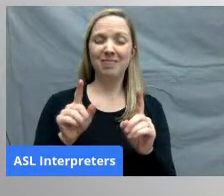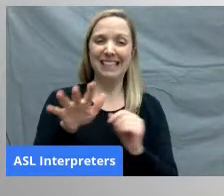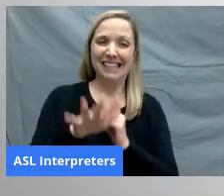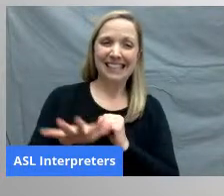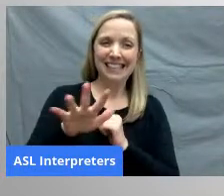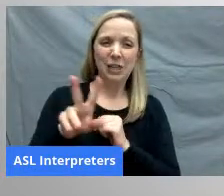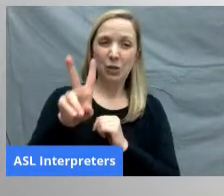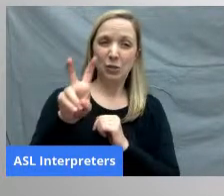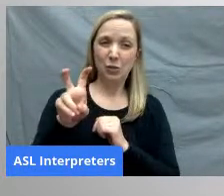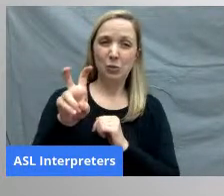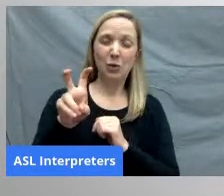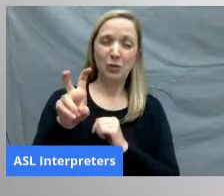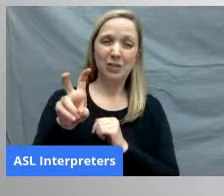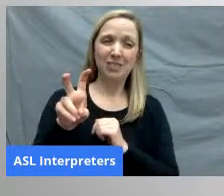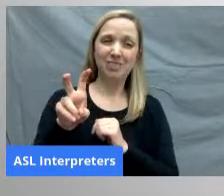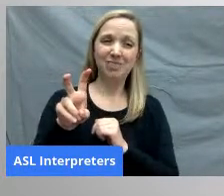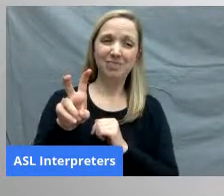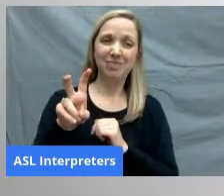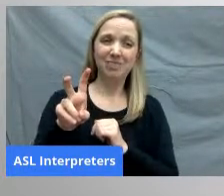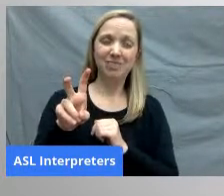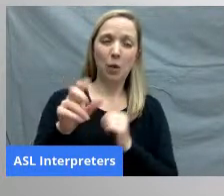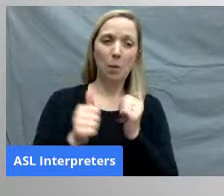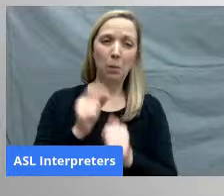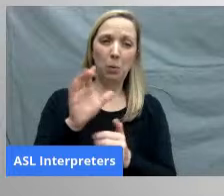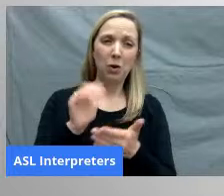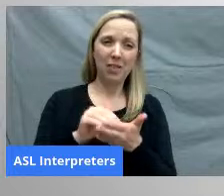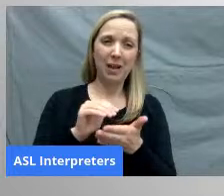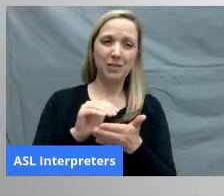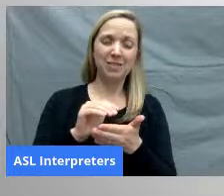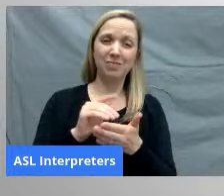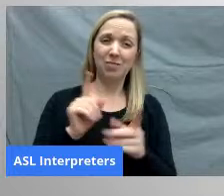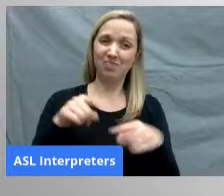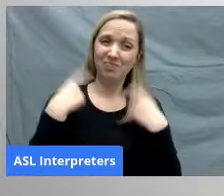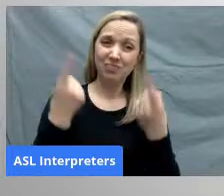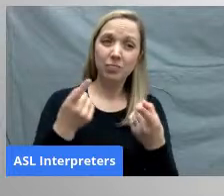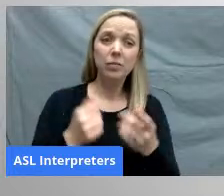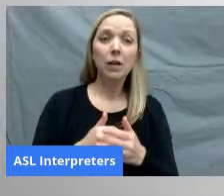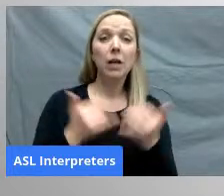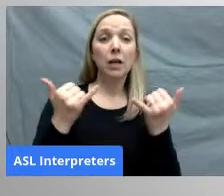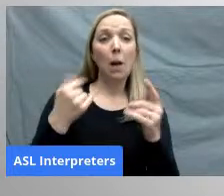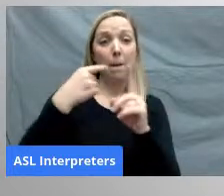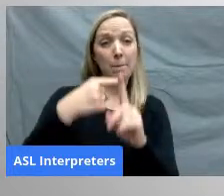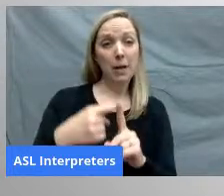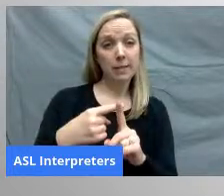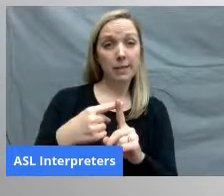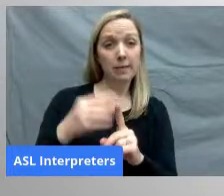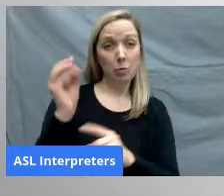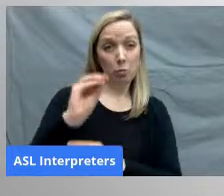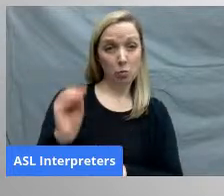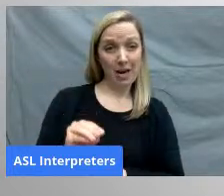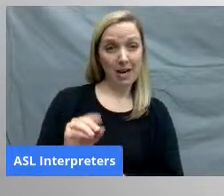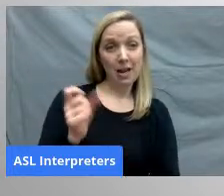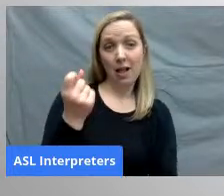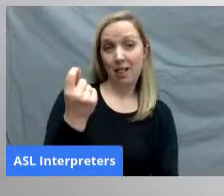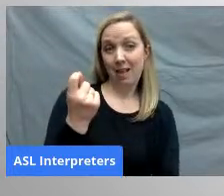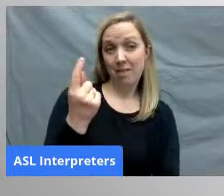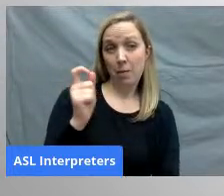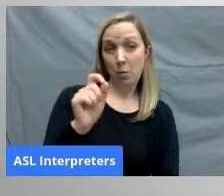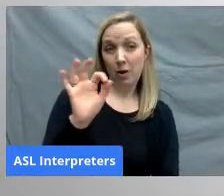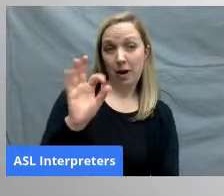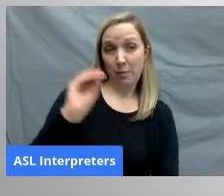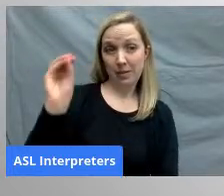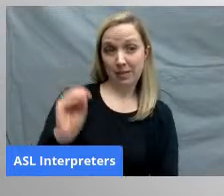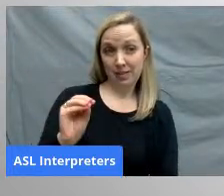You can see that our positivity rate, which is the next number, is 11.9%. Actually, today our positivity rate is